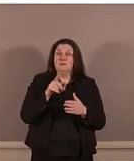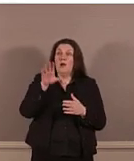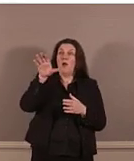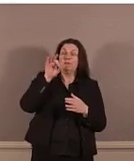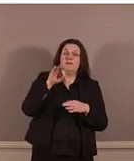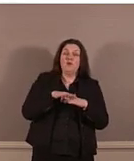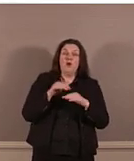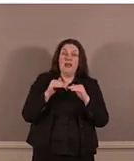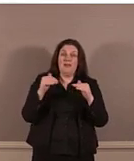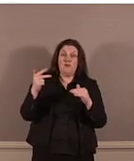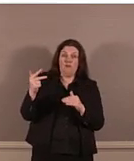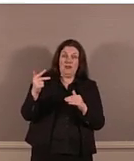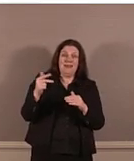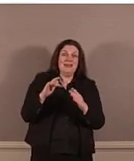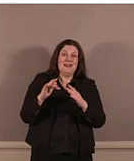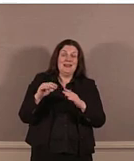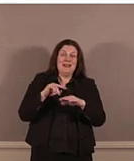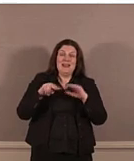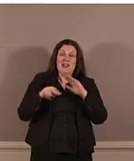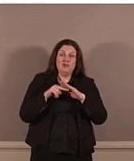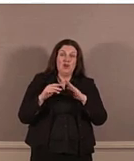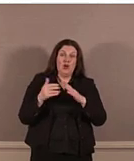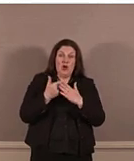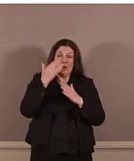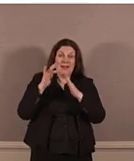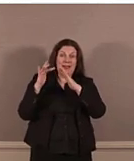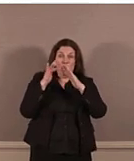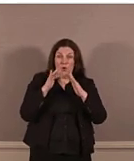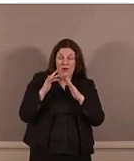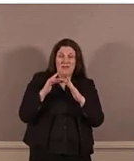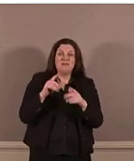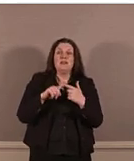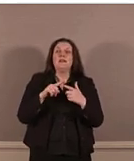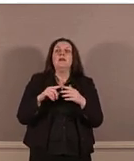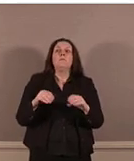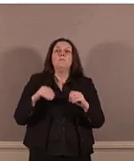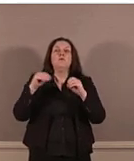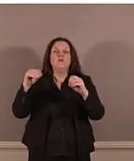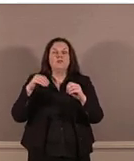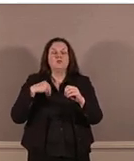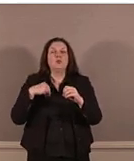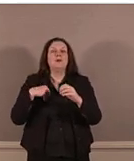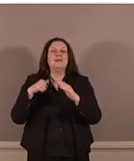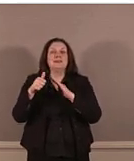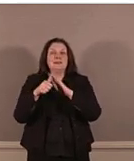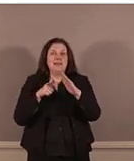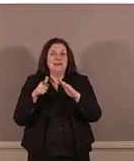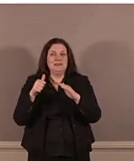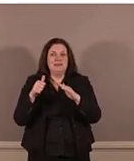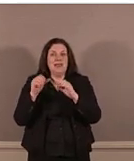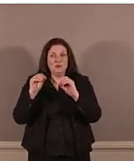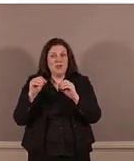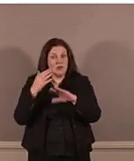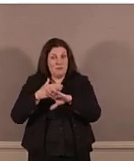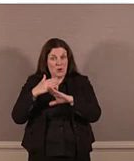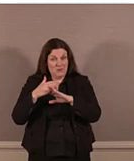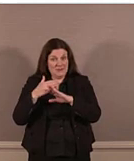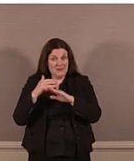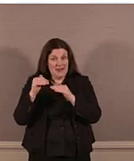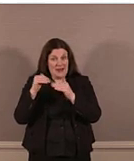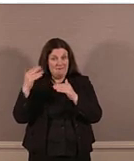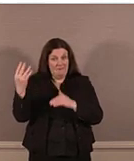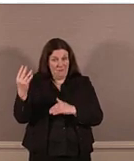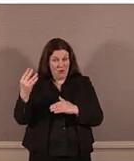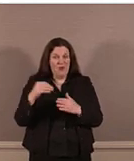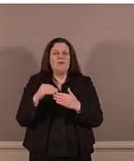National Learning Network, and then done a level 4 programme, Skills for Education and Employment with LNN. And then he progressed